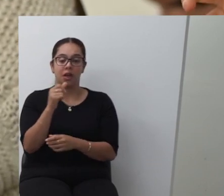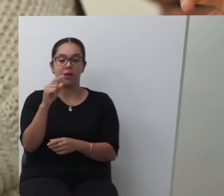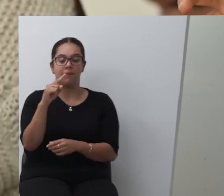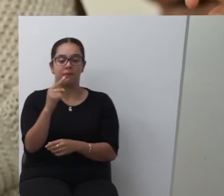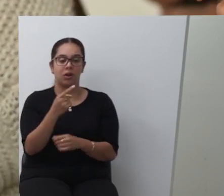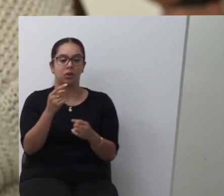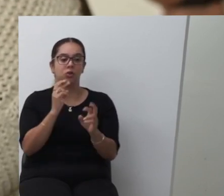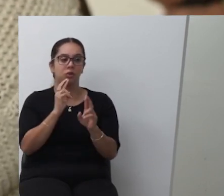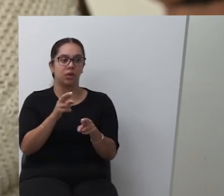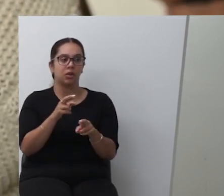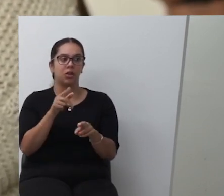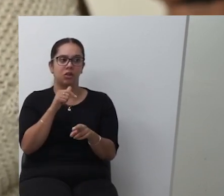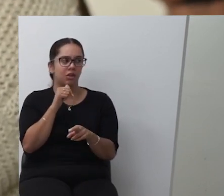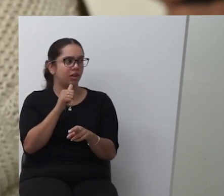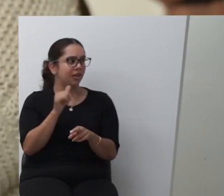bad person.